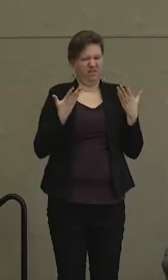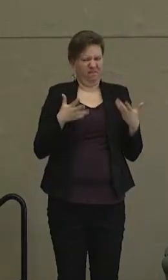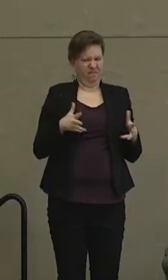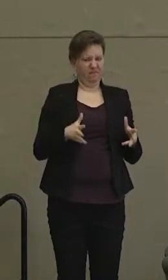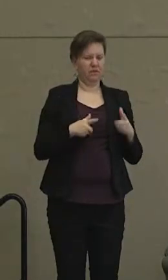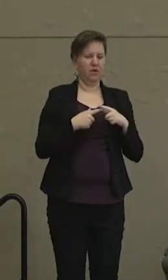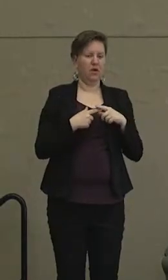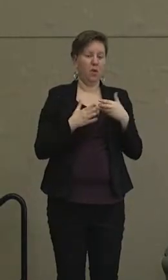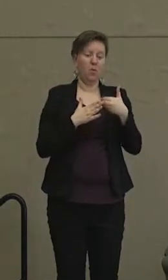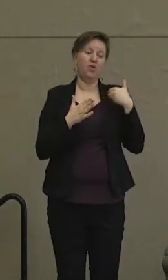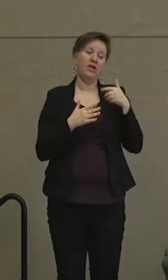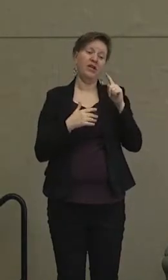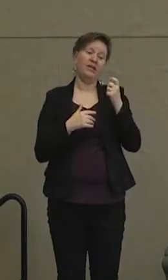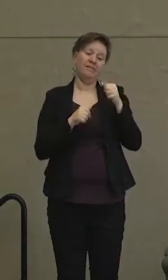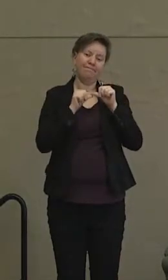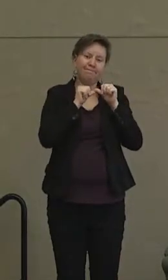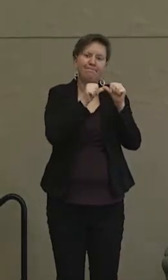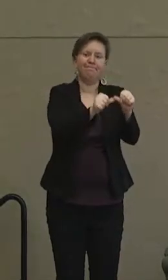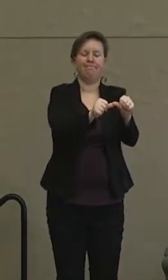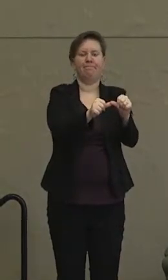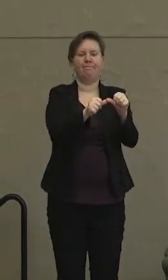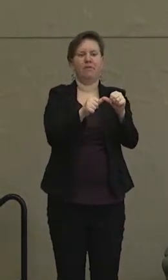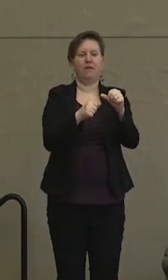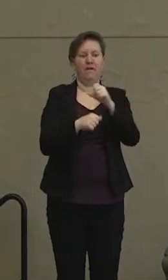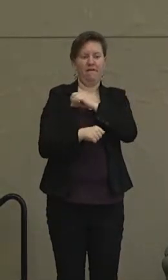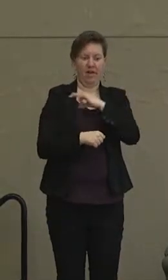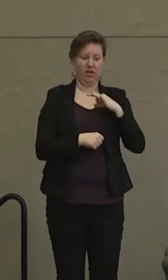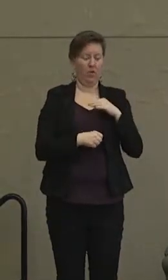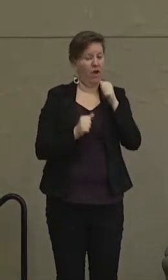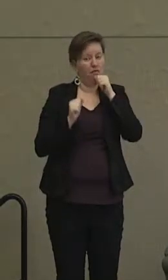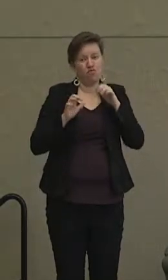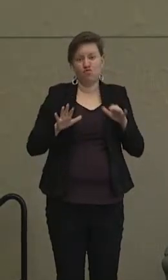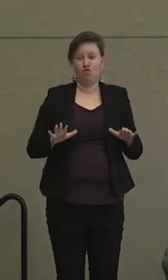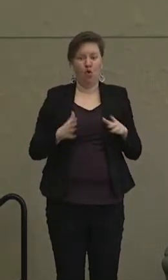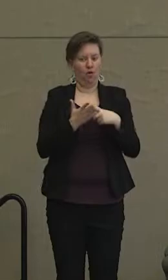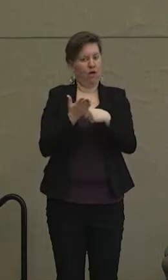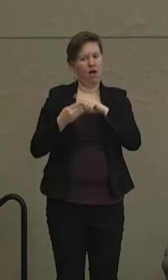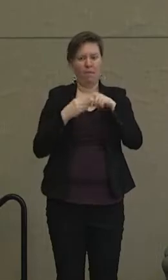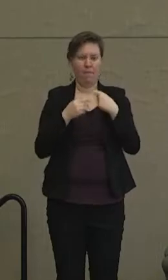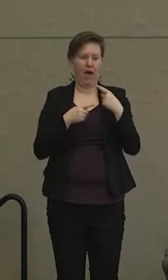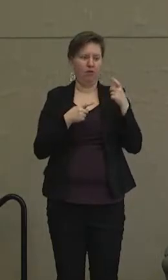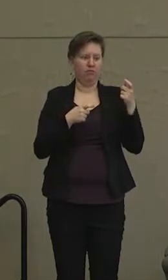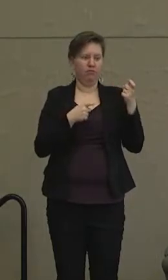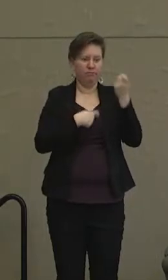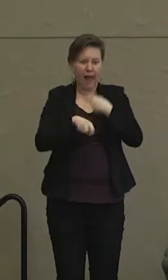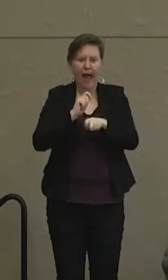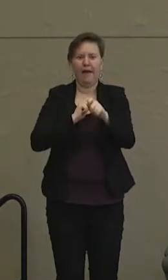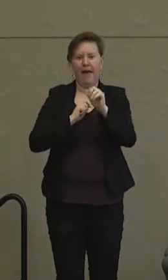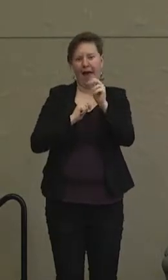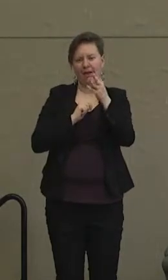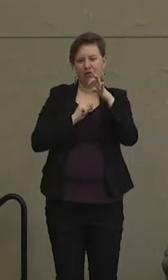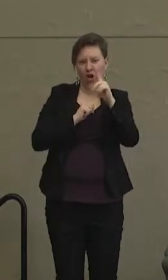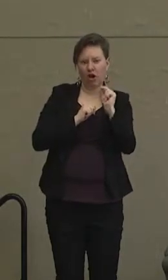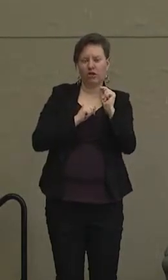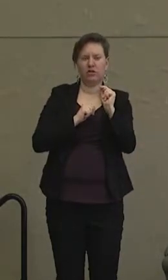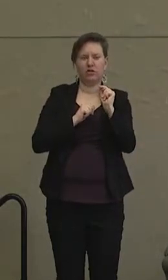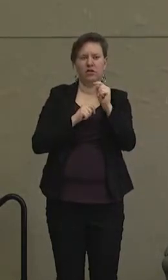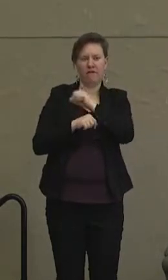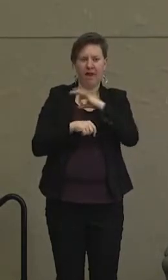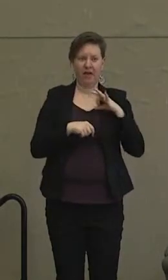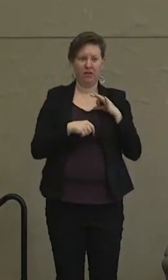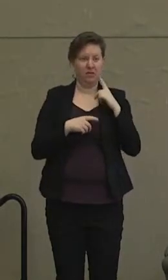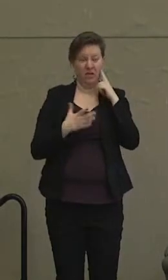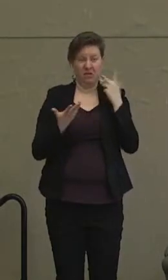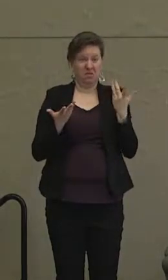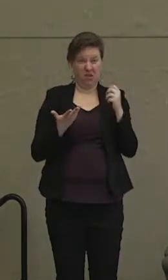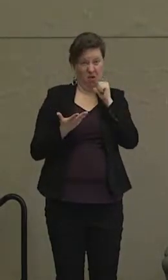are pre-tenure and contingent faculty. We have no discussions about adjunct faculty because we're gonna presume that, I don't know, they're disposable, they don't